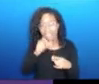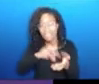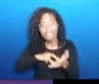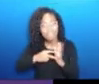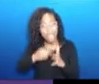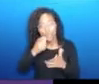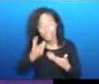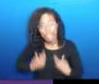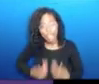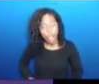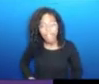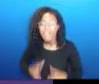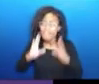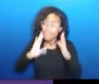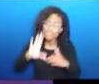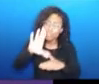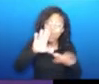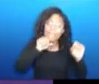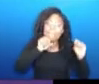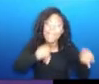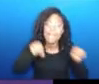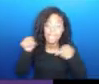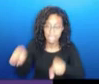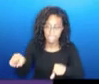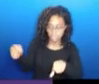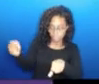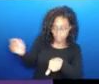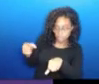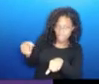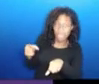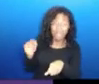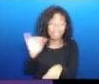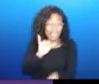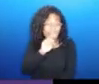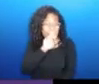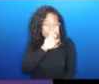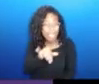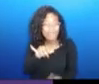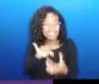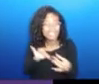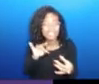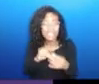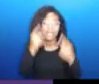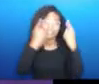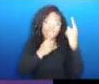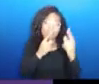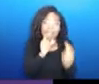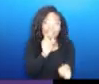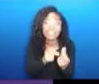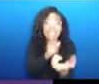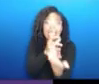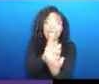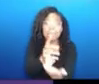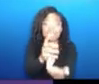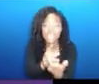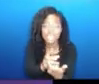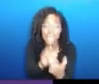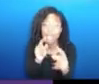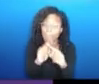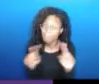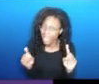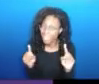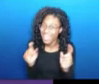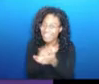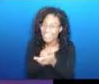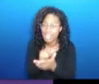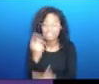abilities. And once again, like Mary said, you figure out the accommodation. But that is